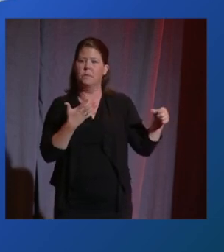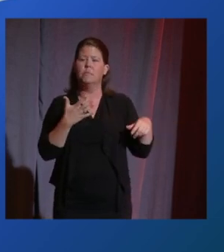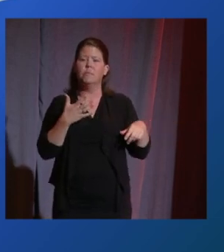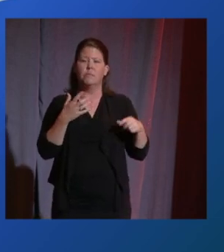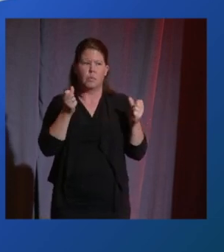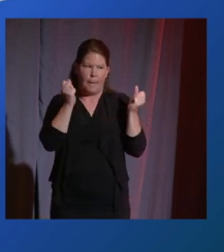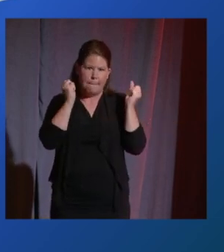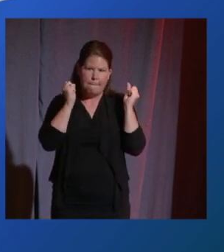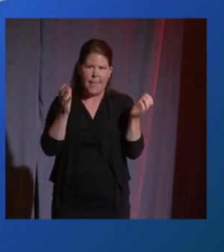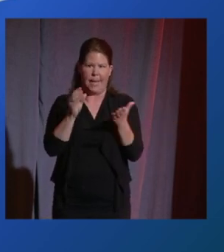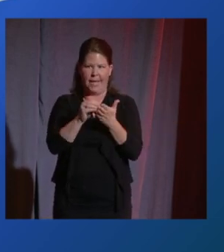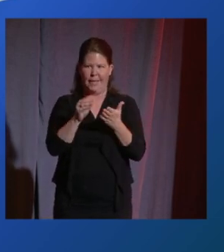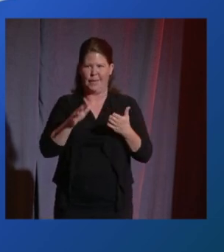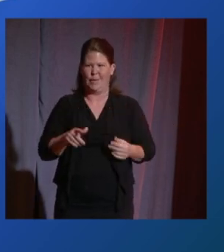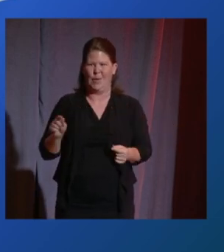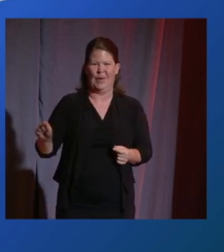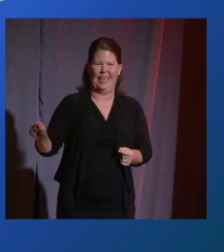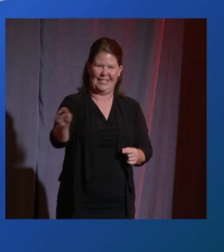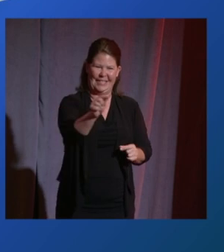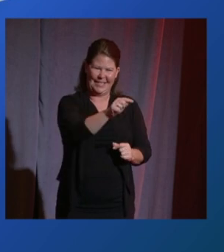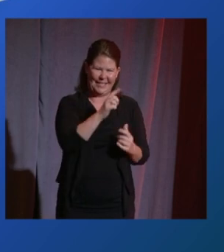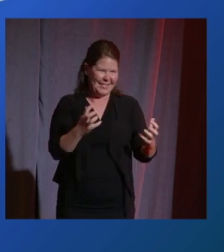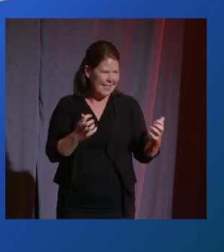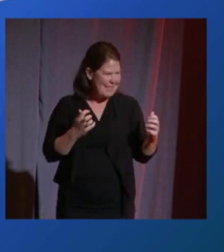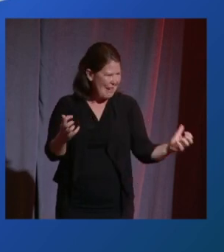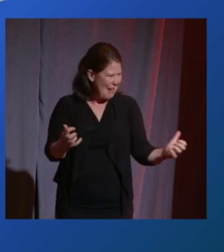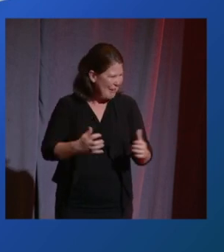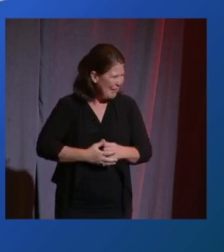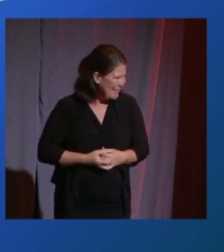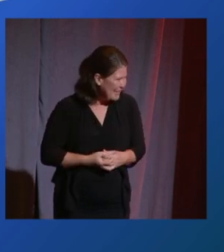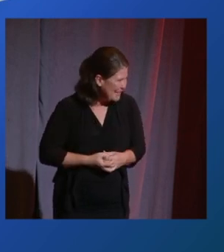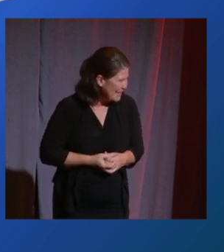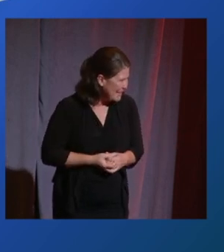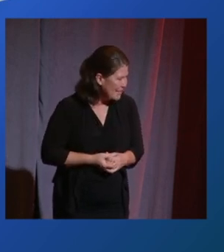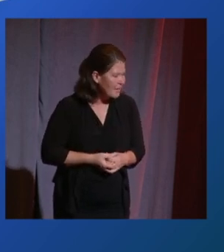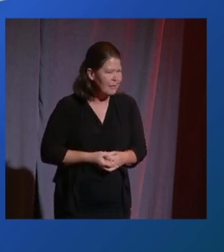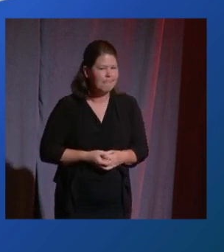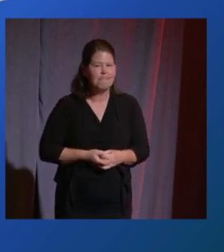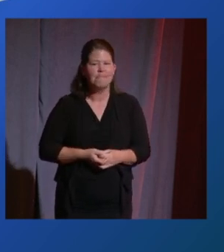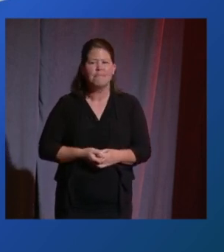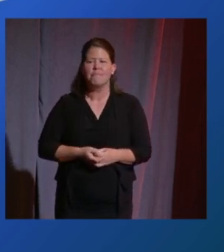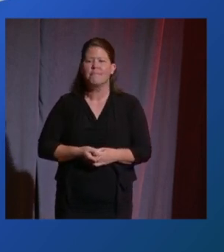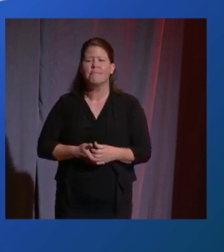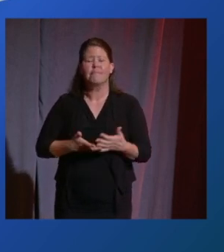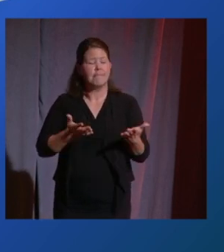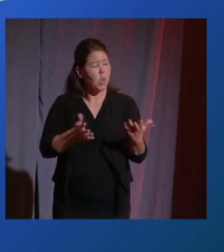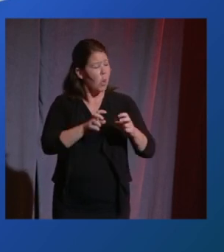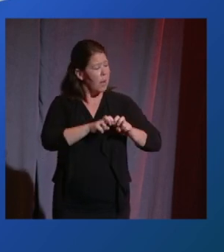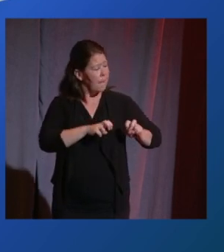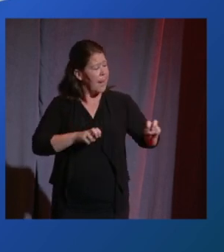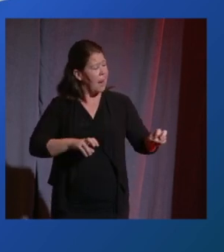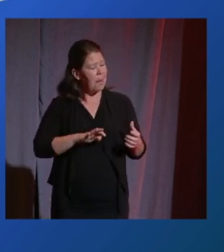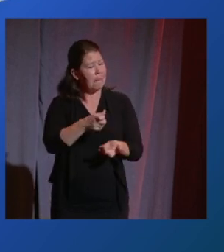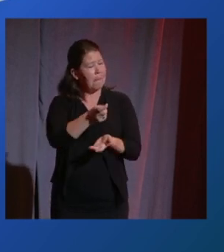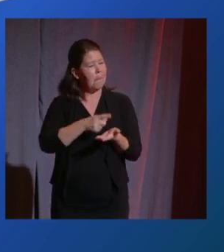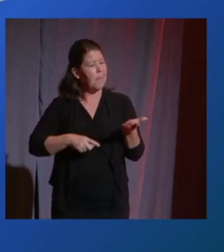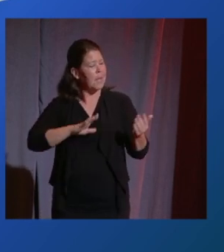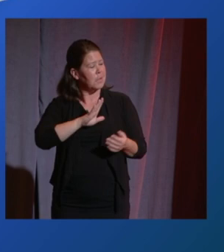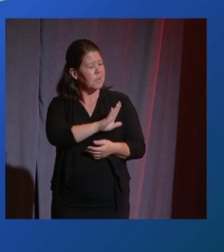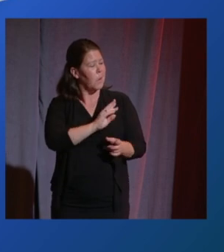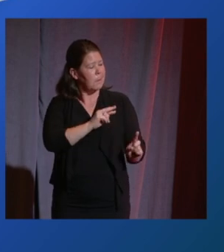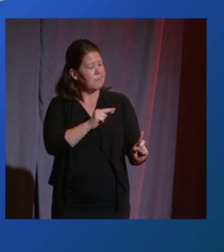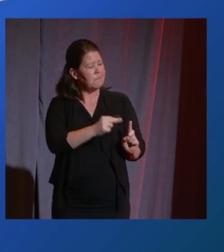students here in the audience what do what is your thought on the future of geospatial